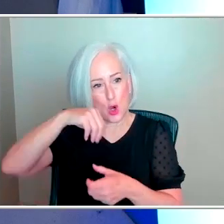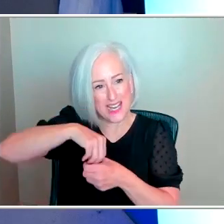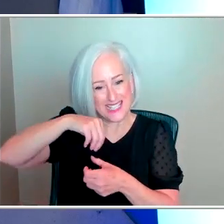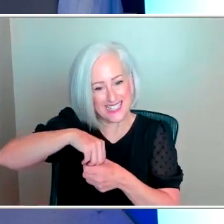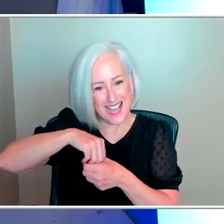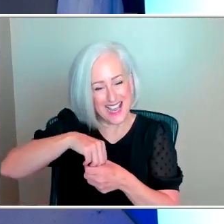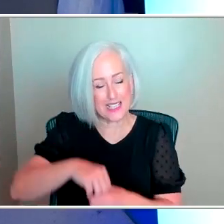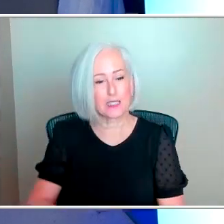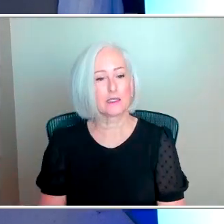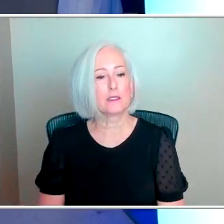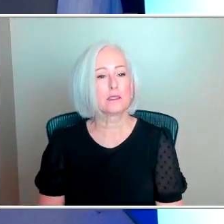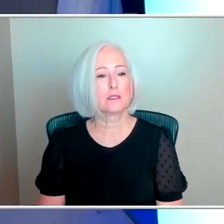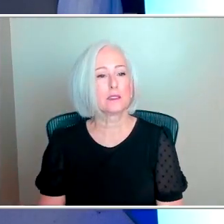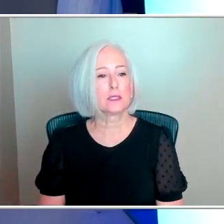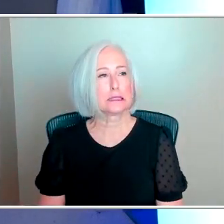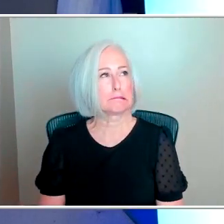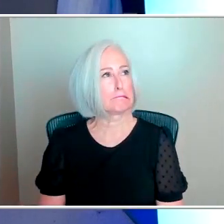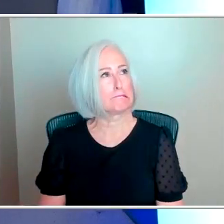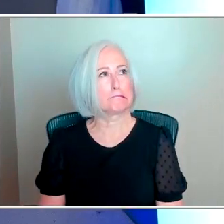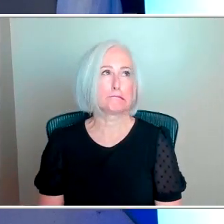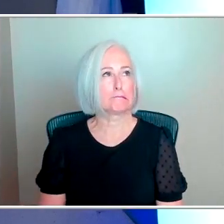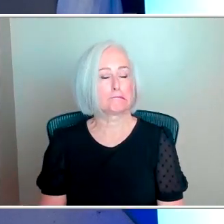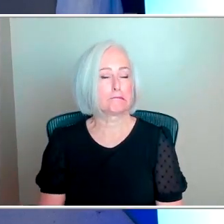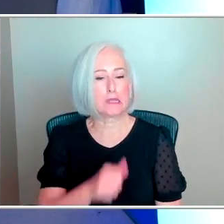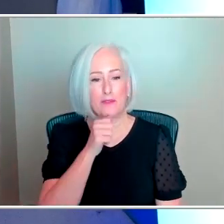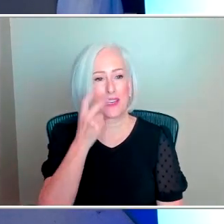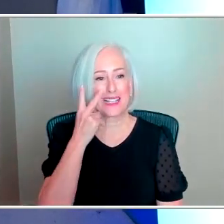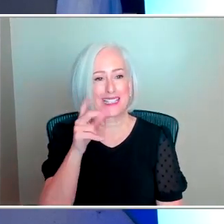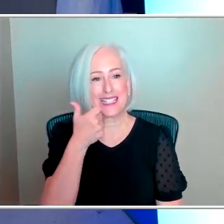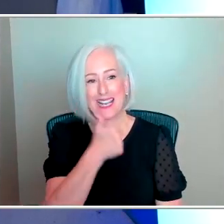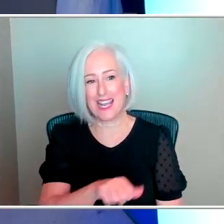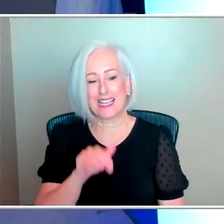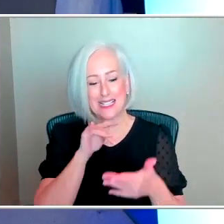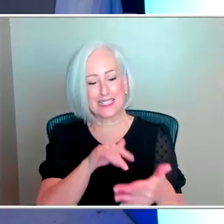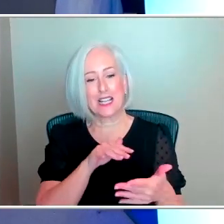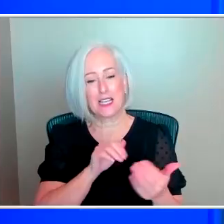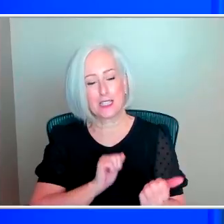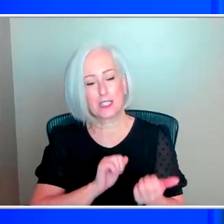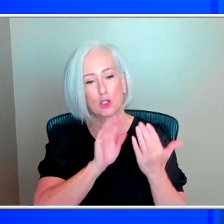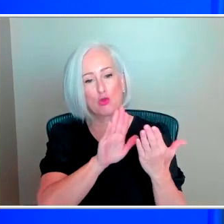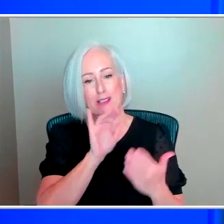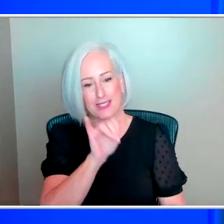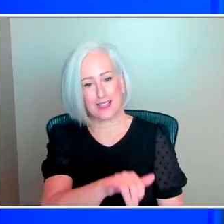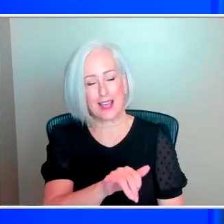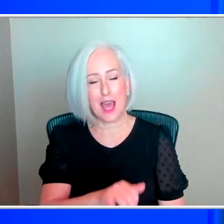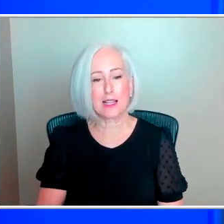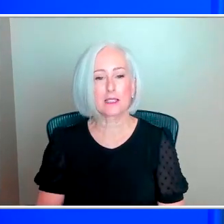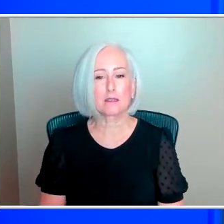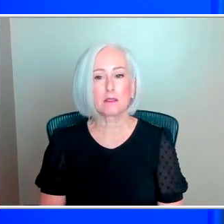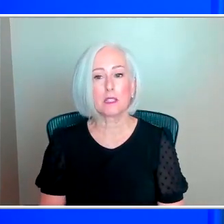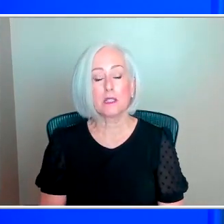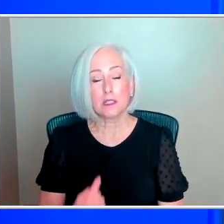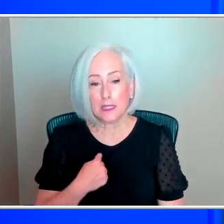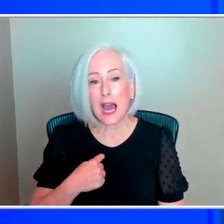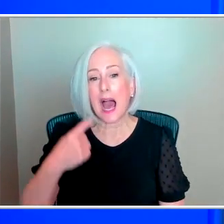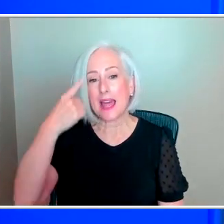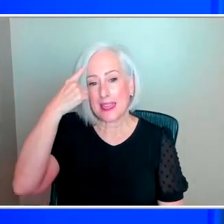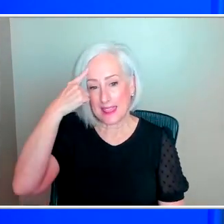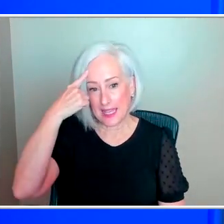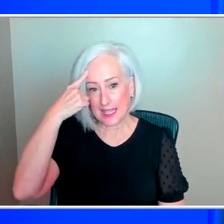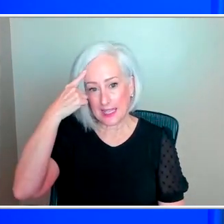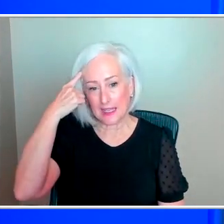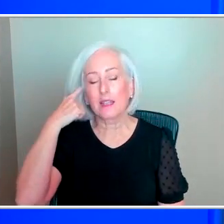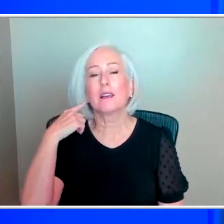I haven't seen any studies addressing that per se. I do think that there are some